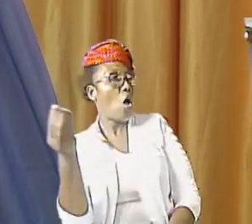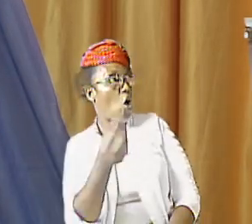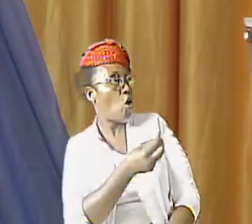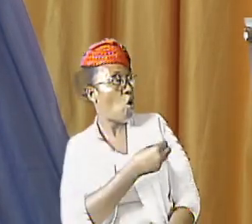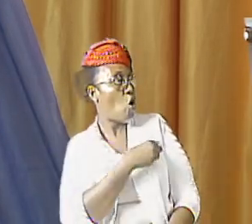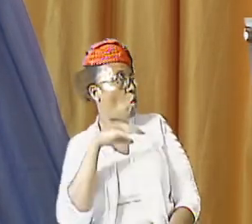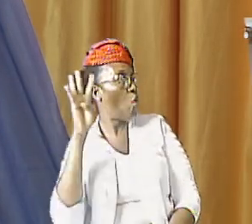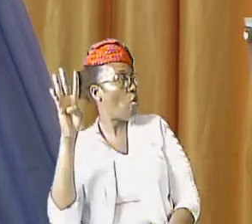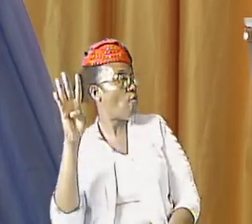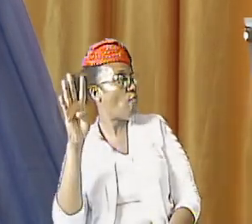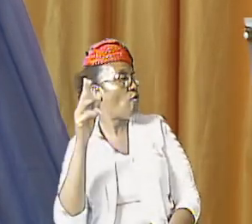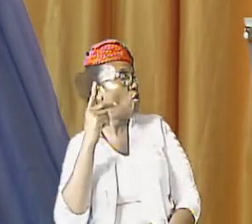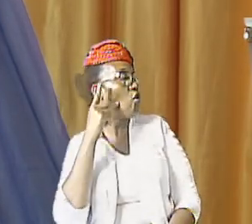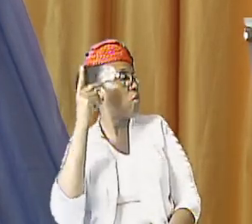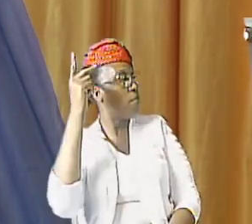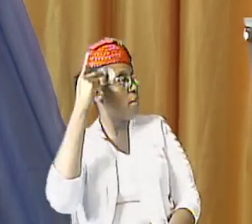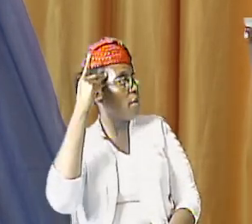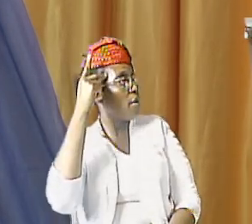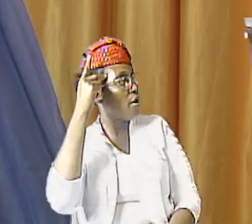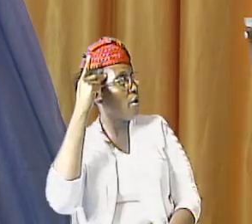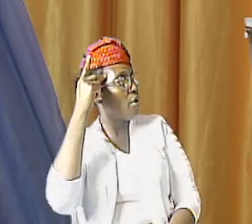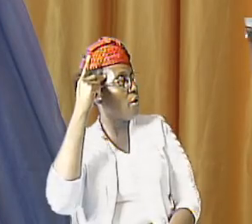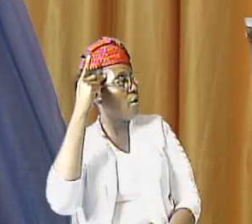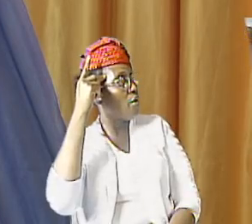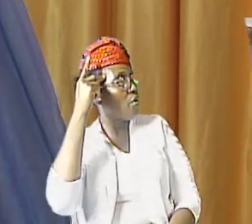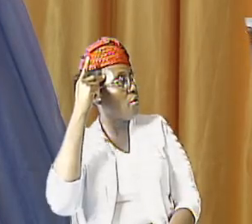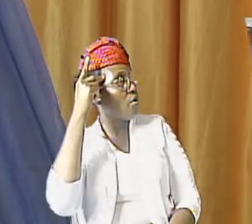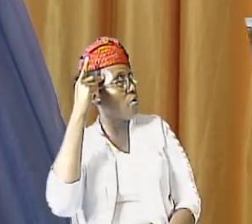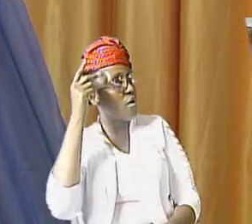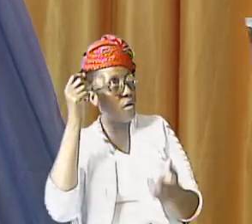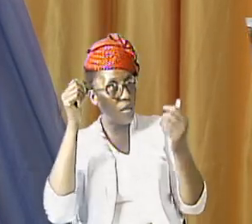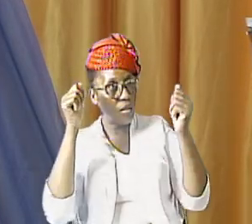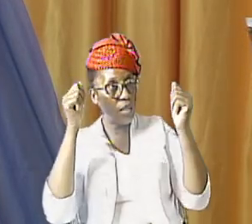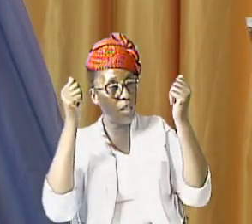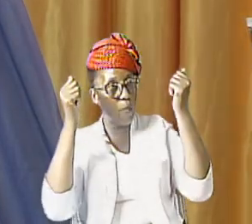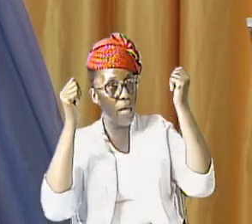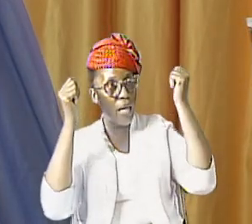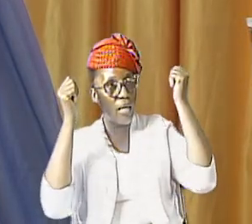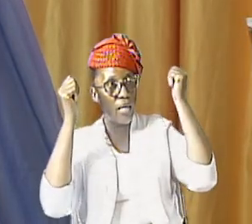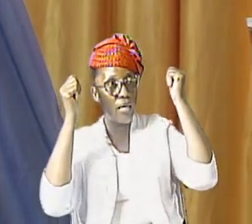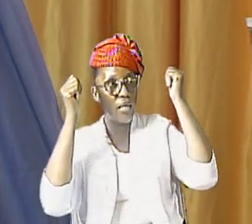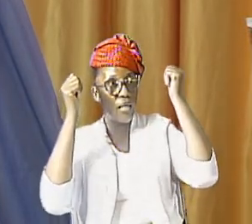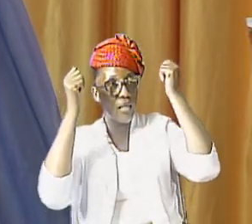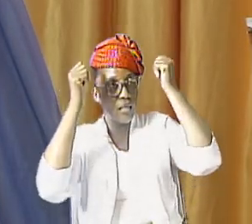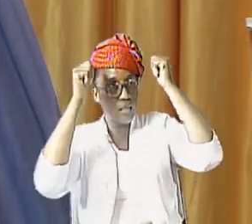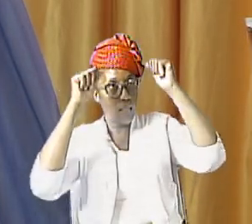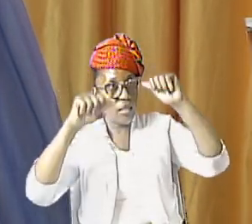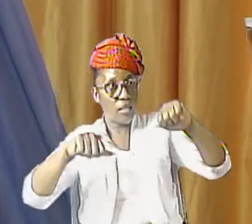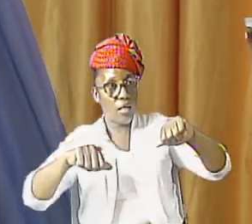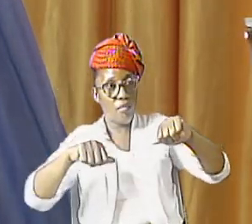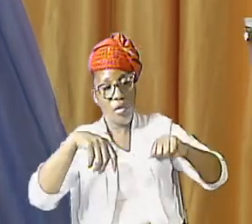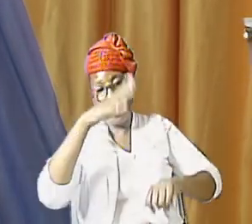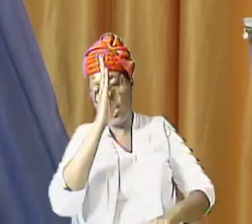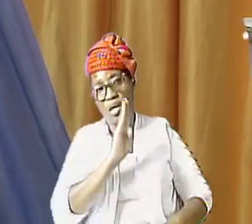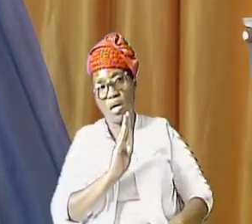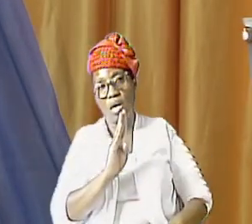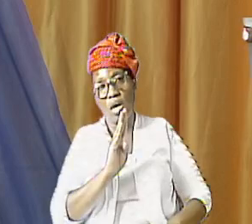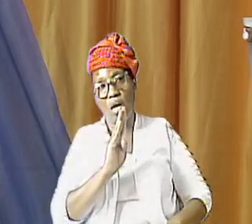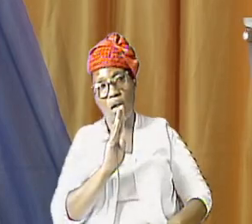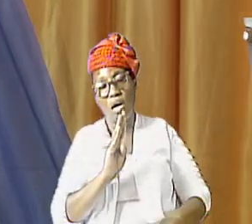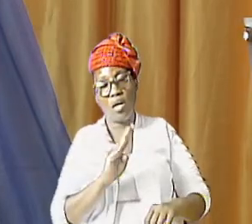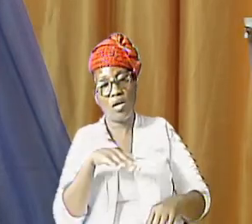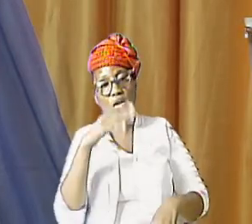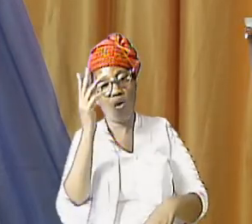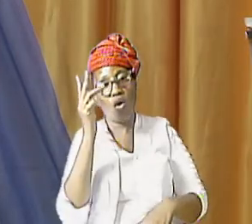our foreparents disobeyed. God promised that somebody would die for our